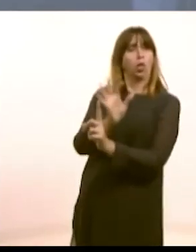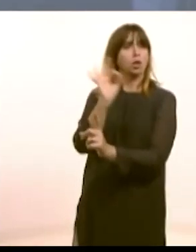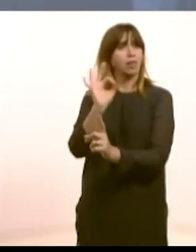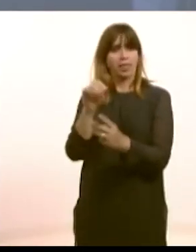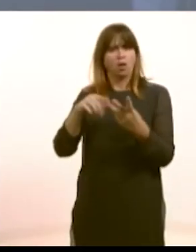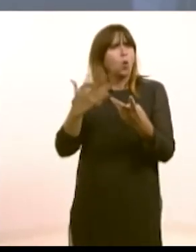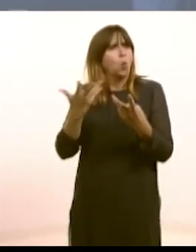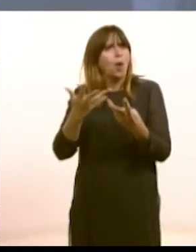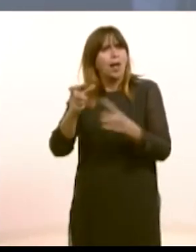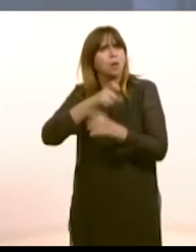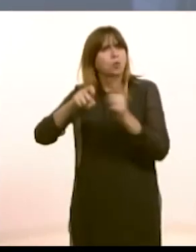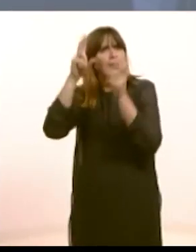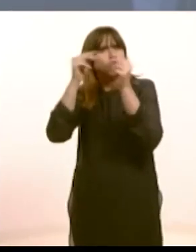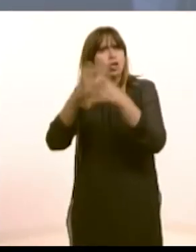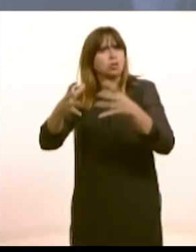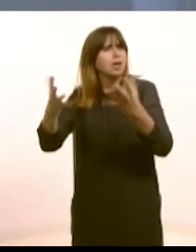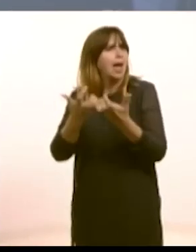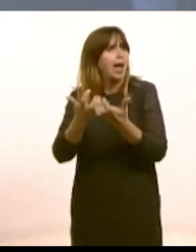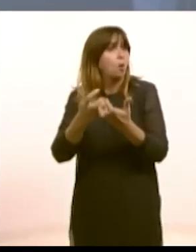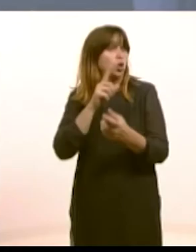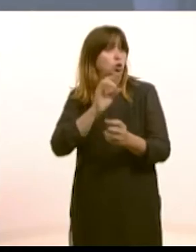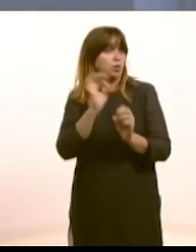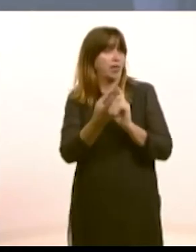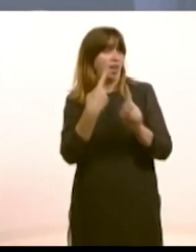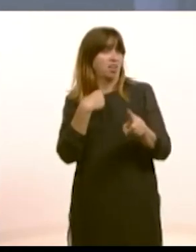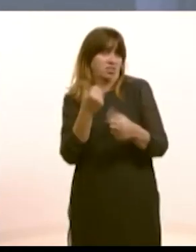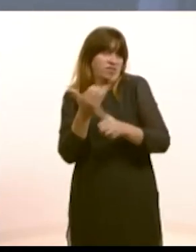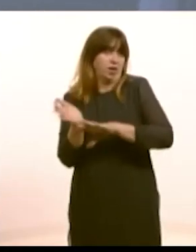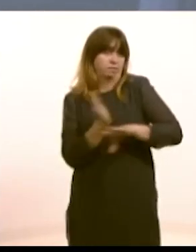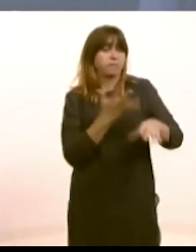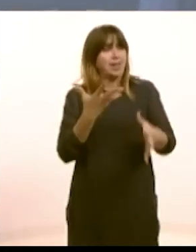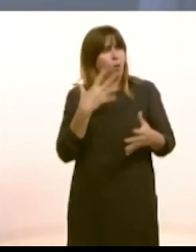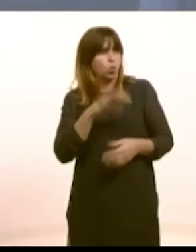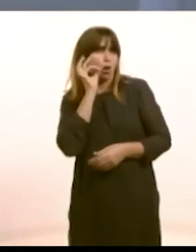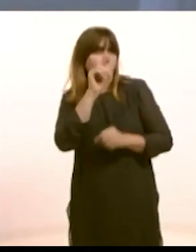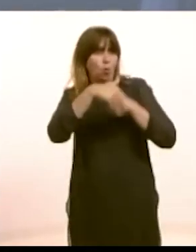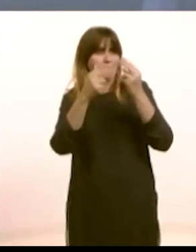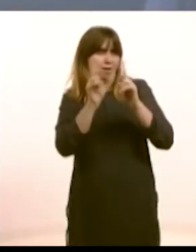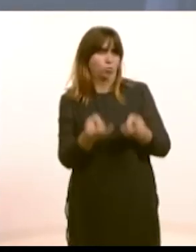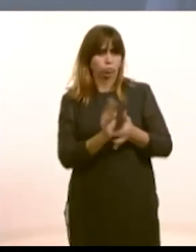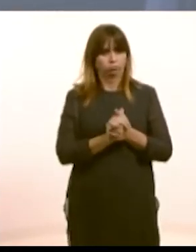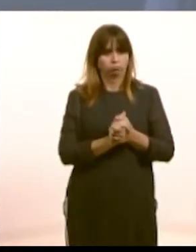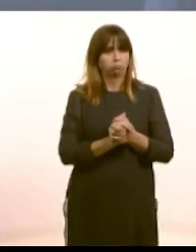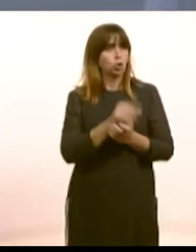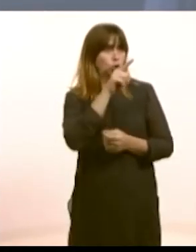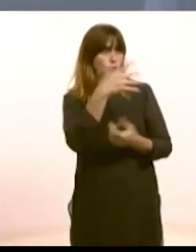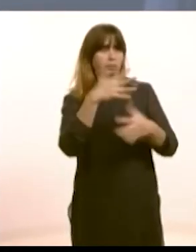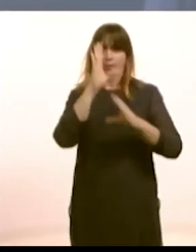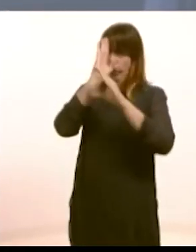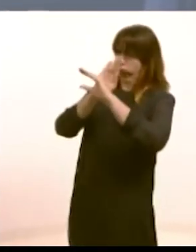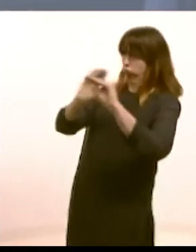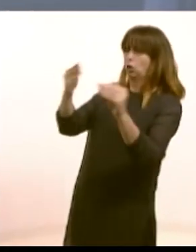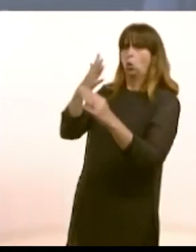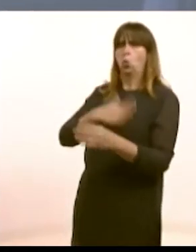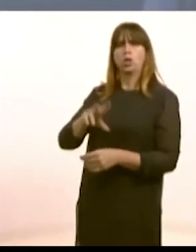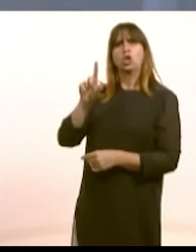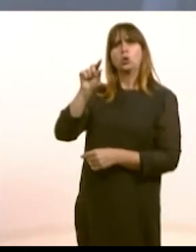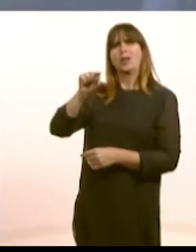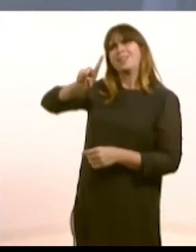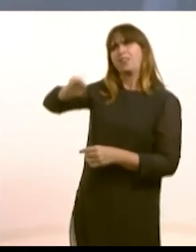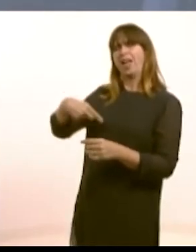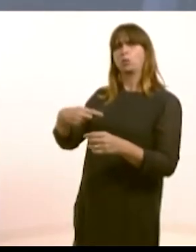to increase numbers, is on housing. And in the programme for government, you, to your credit, identified you wanted to bring 20,000 social